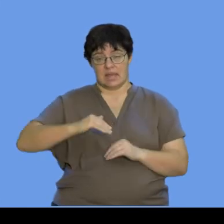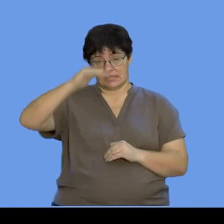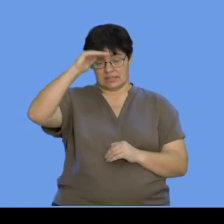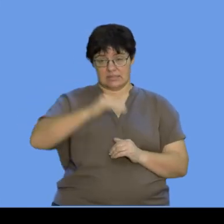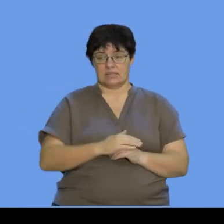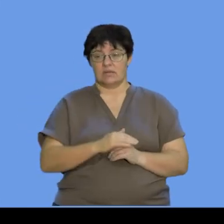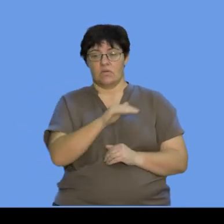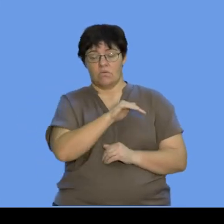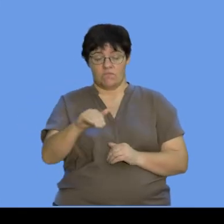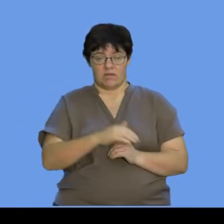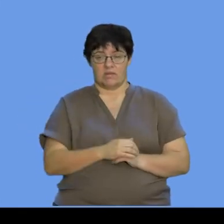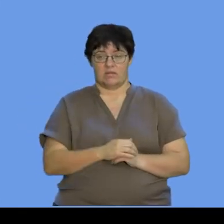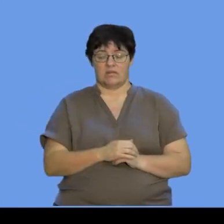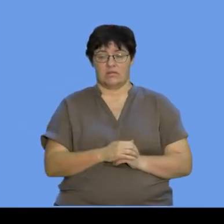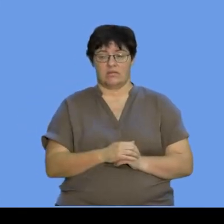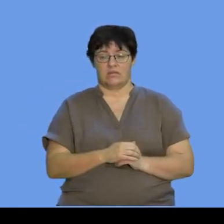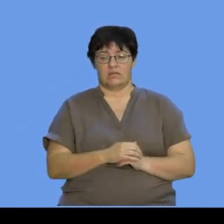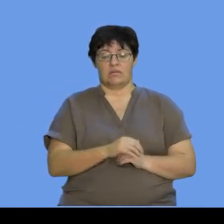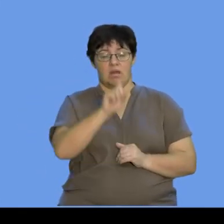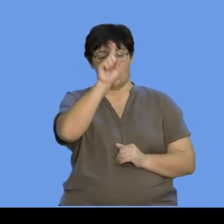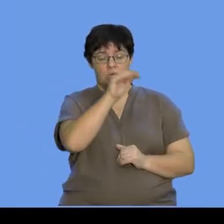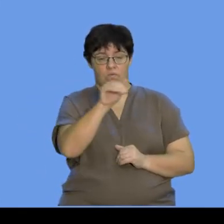times the height over